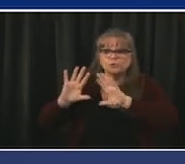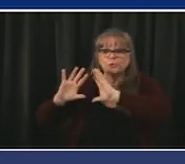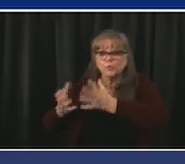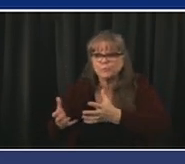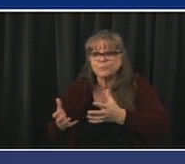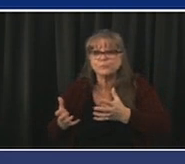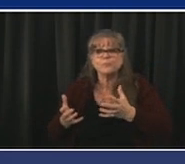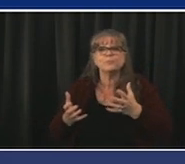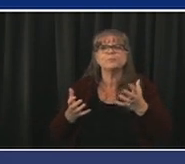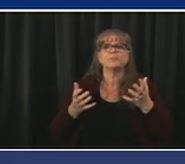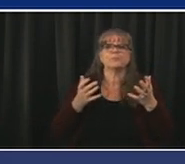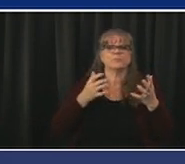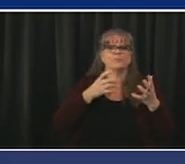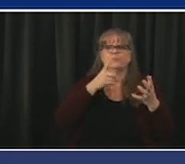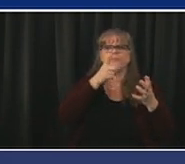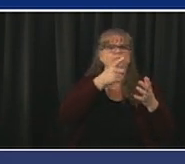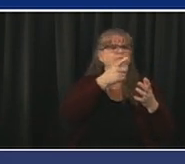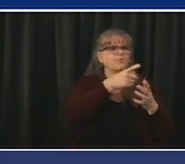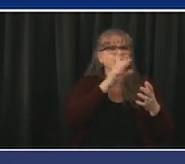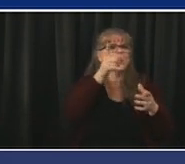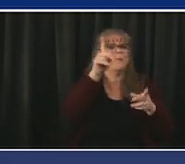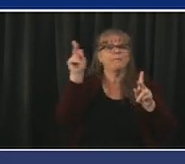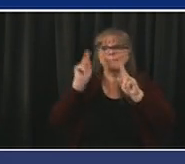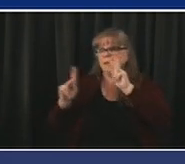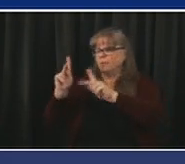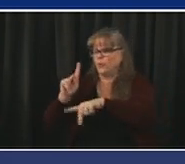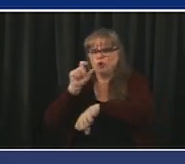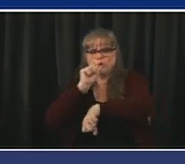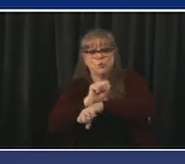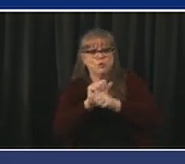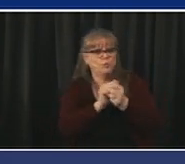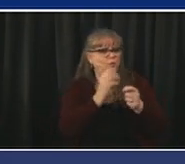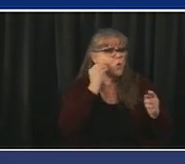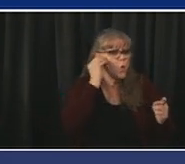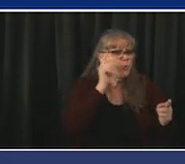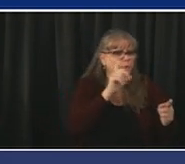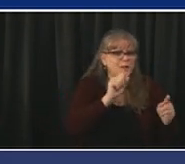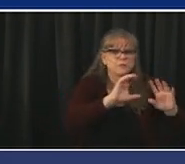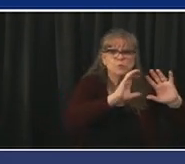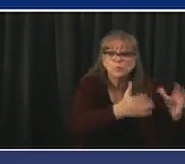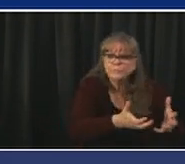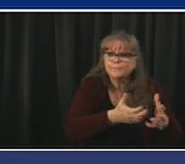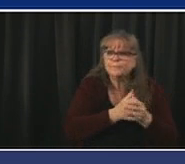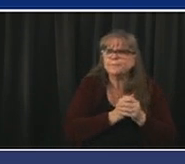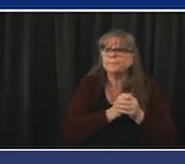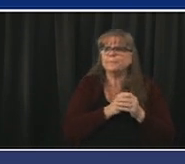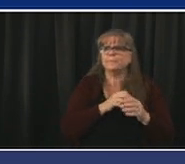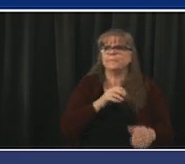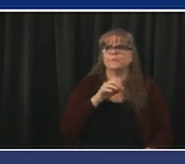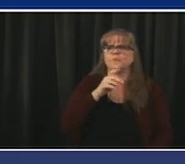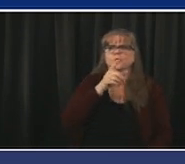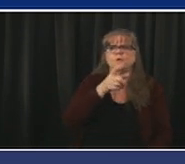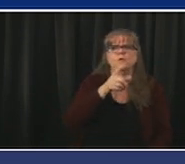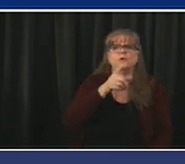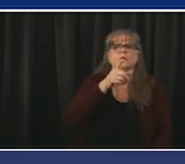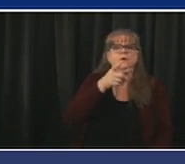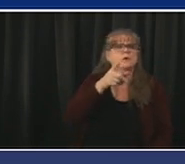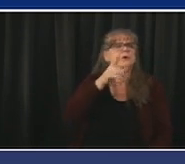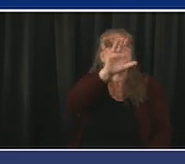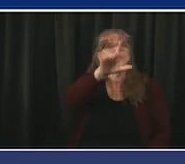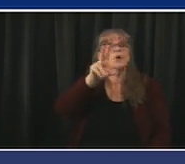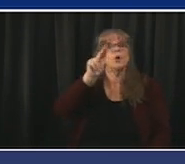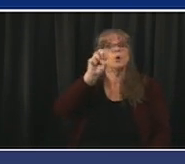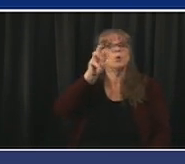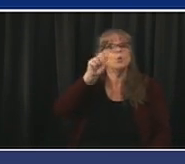homelessness. Next slide. Frontline essential journalists, continuity of local government, continuity of operations of